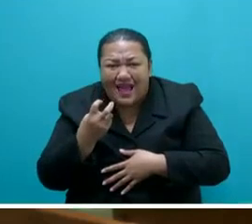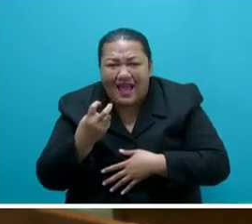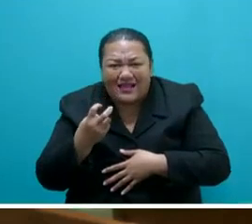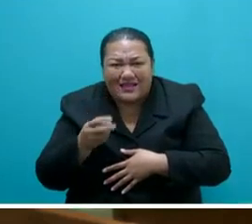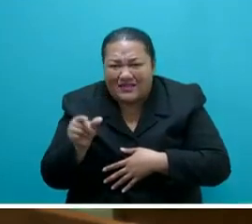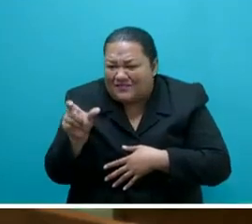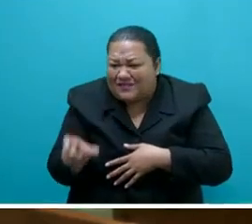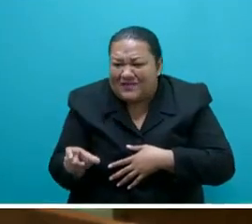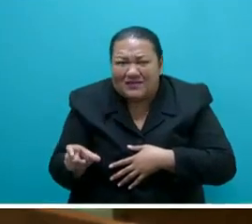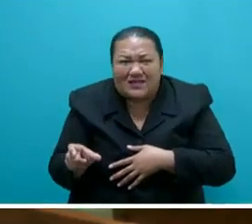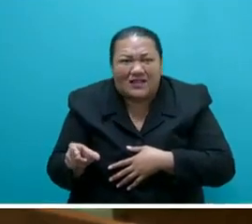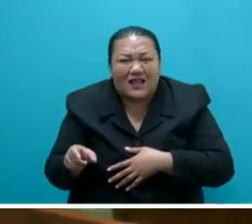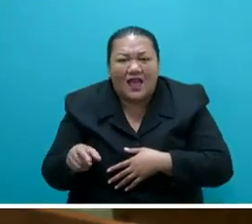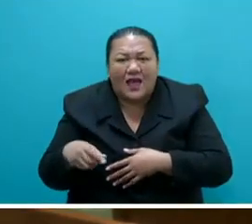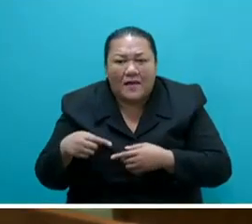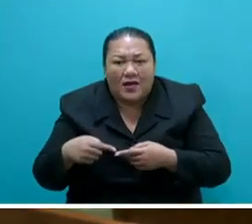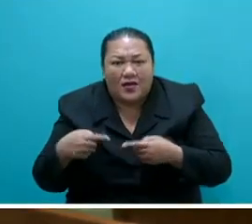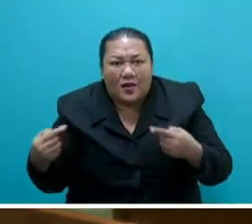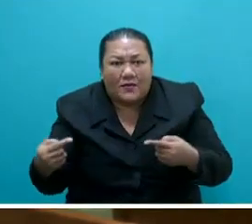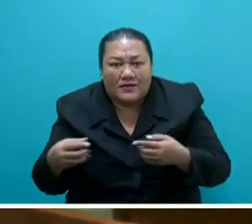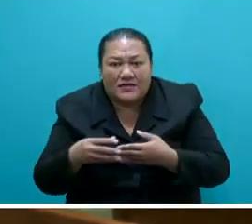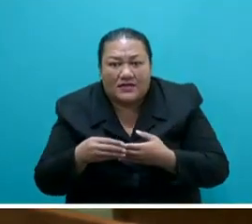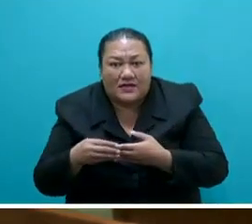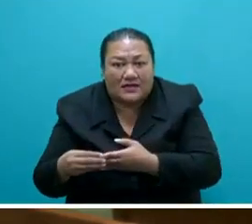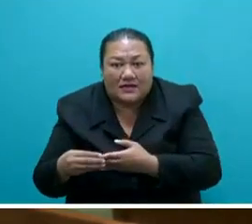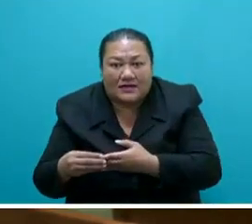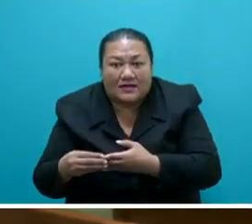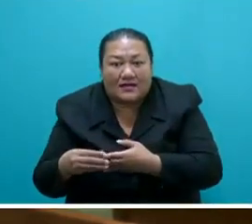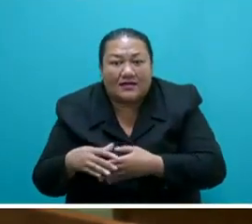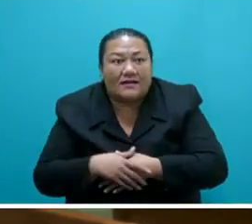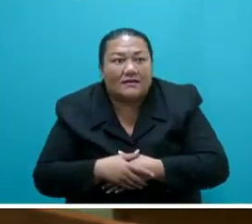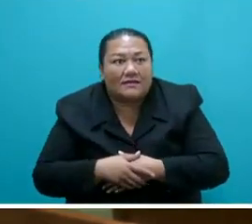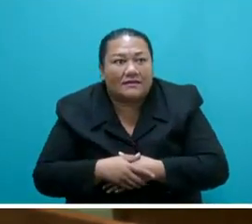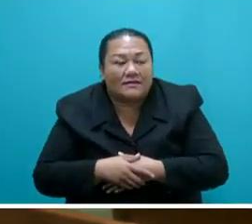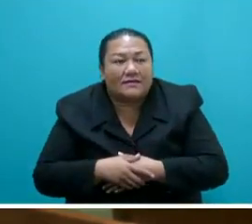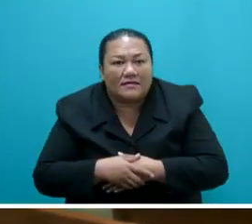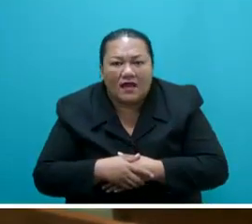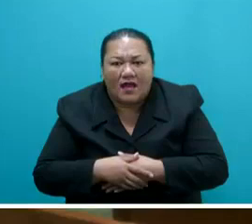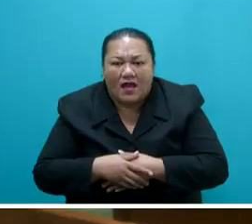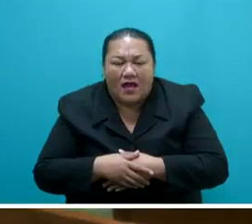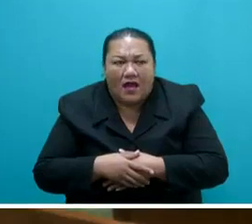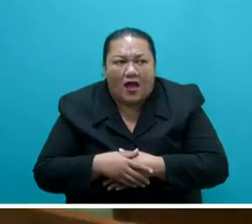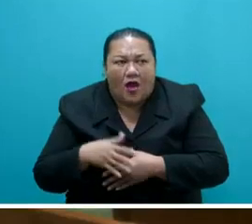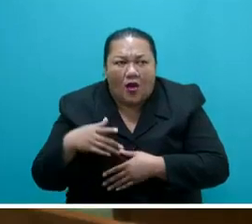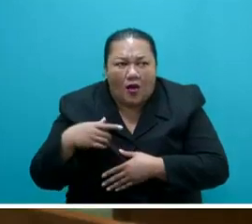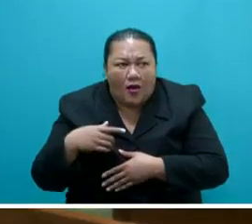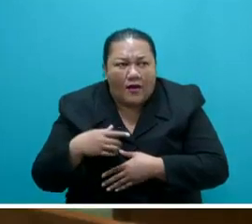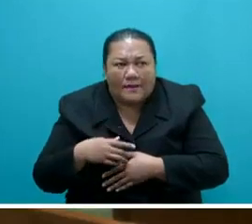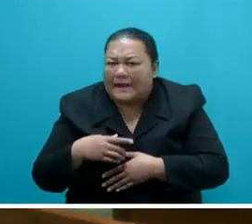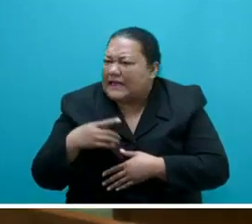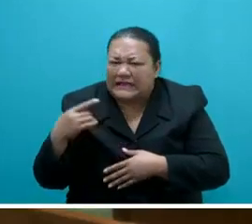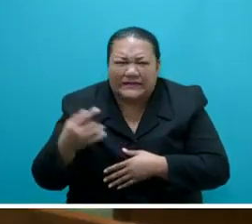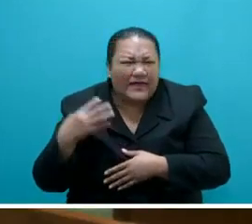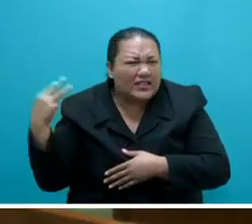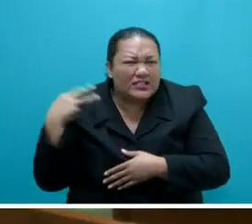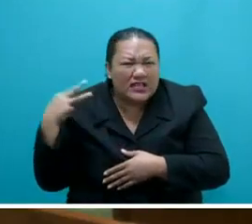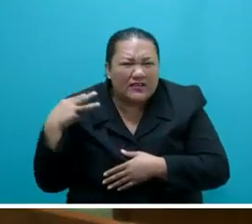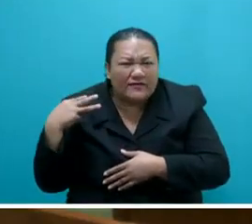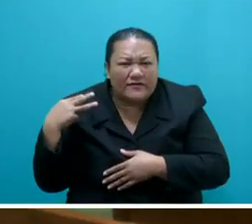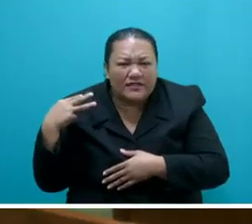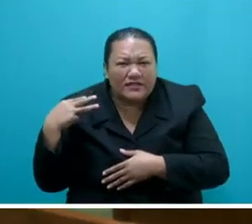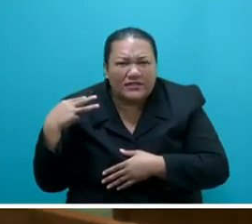He has proved he is still the man history will always remember him to be. A selfish,